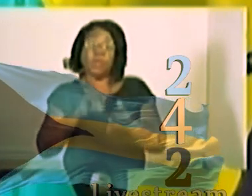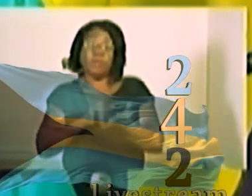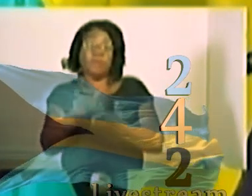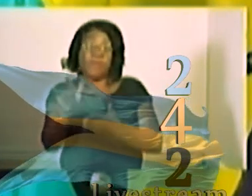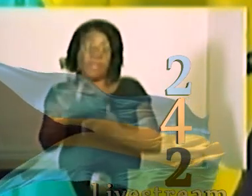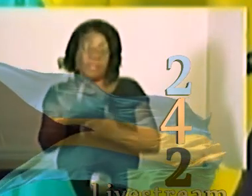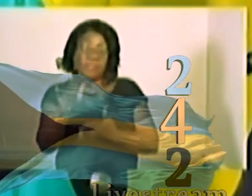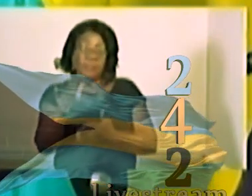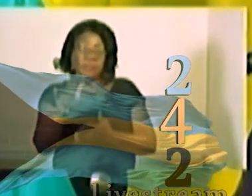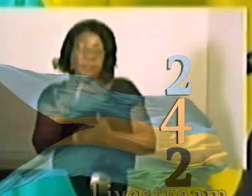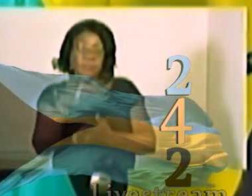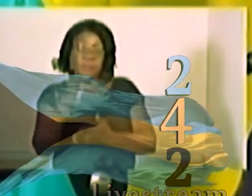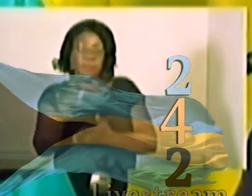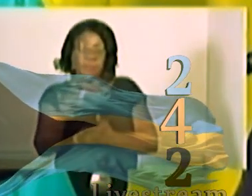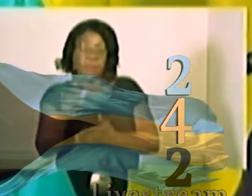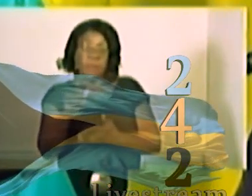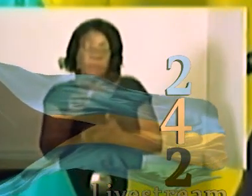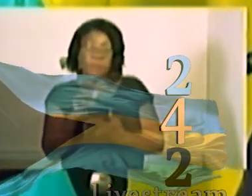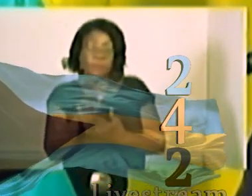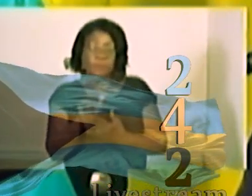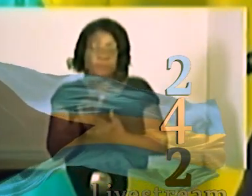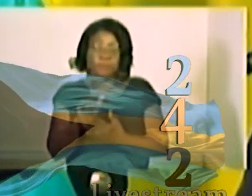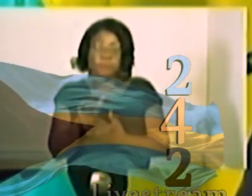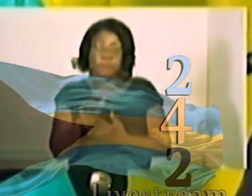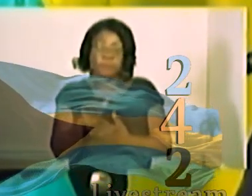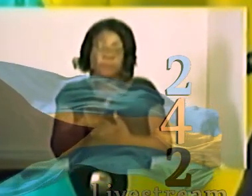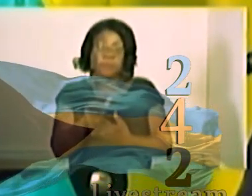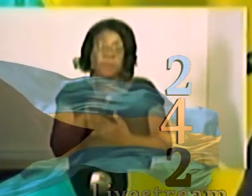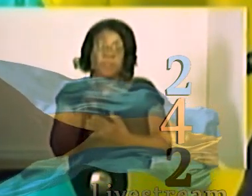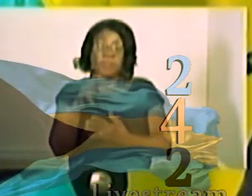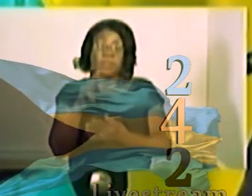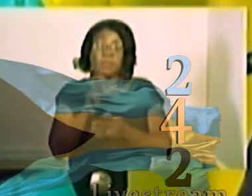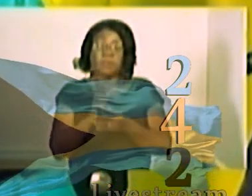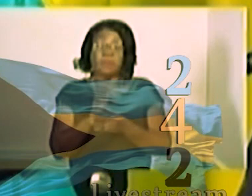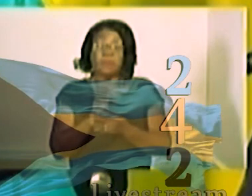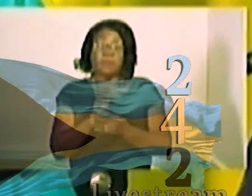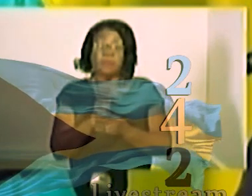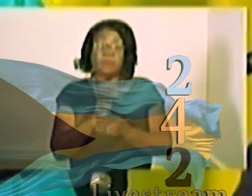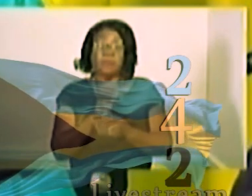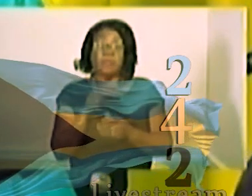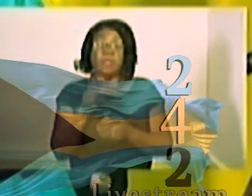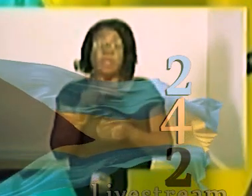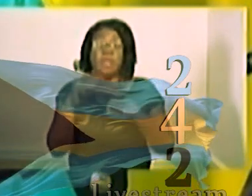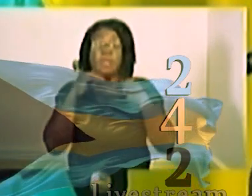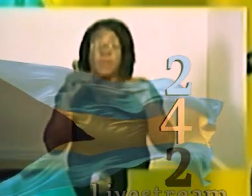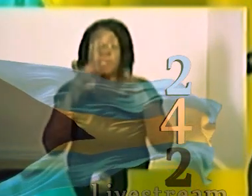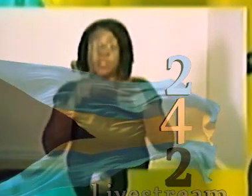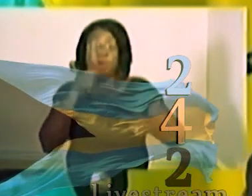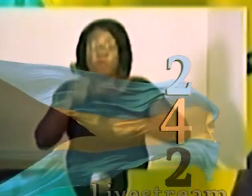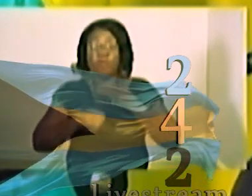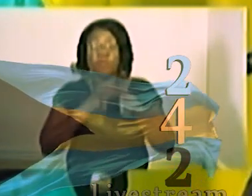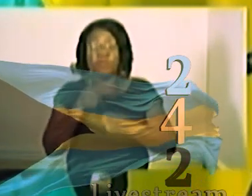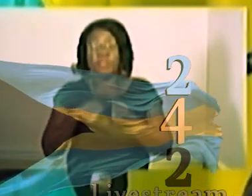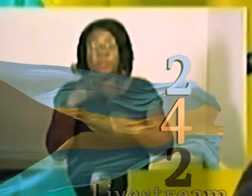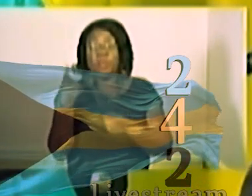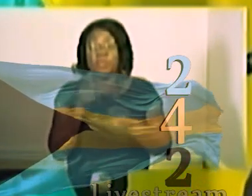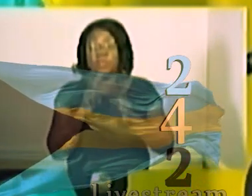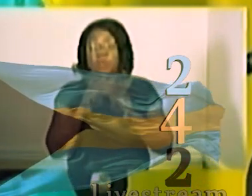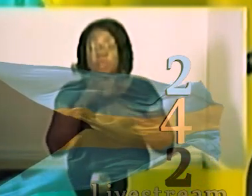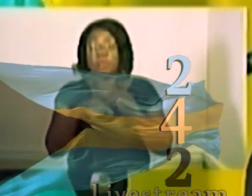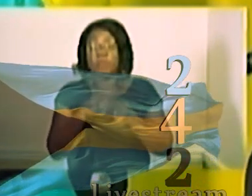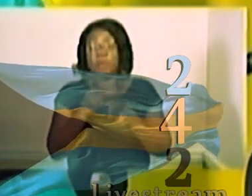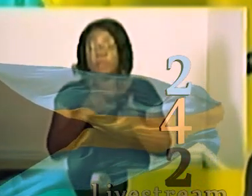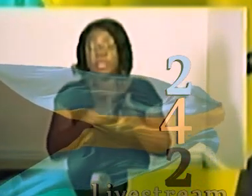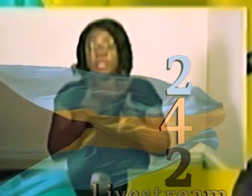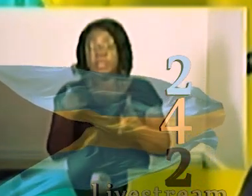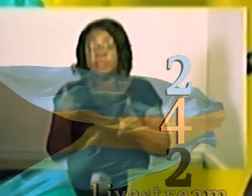been spoken to also by the Minister of Tourism, and he spoke about what would happen with the